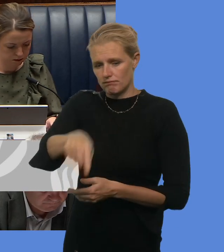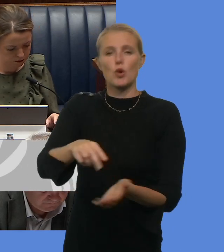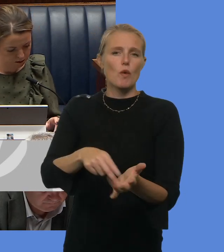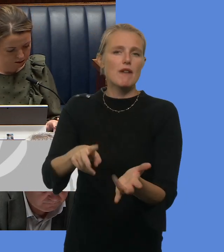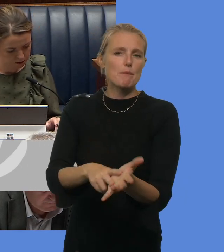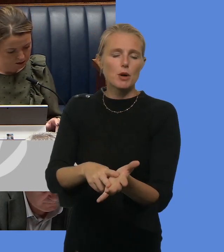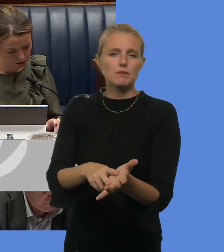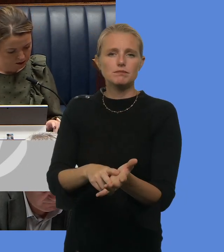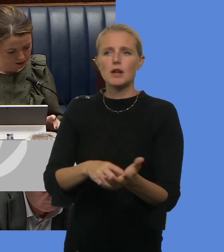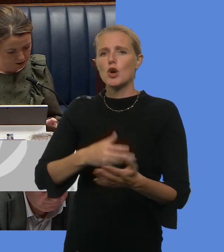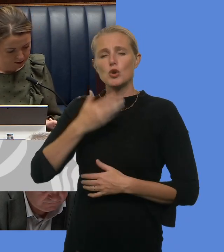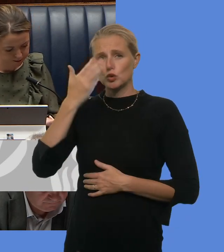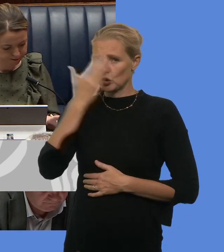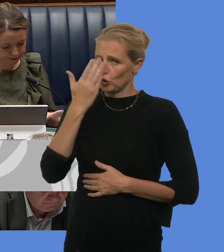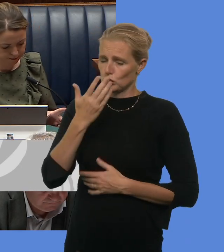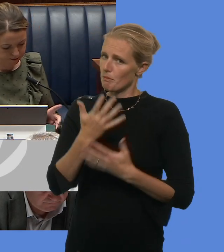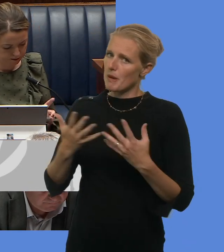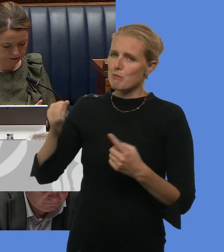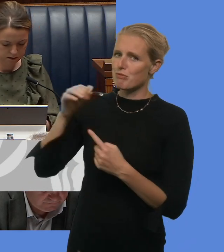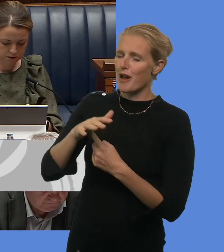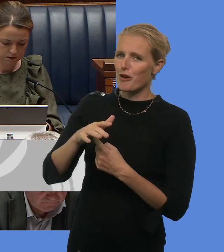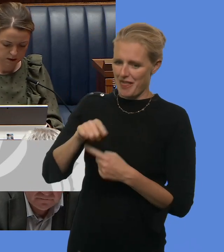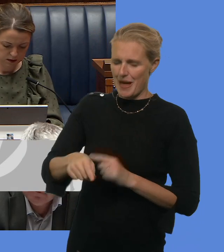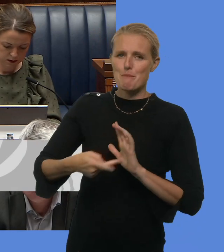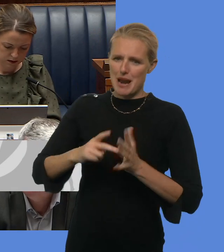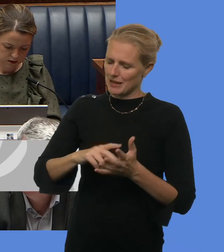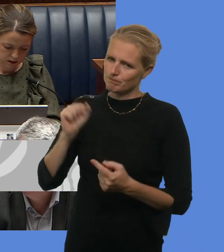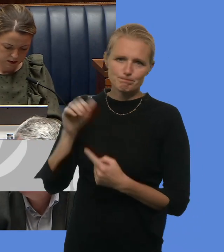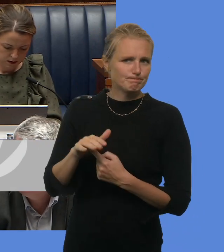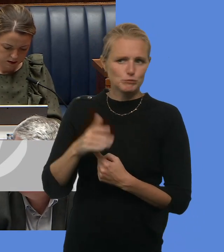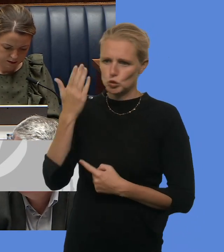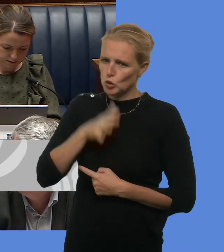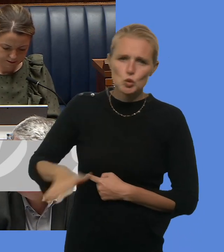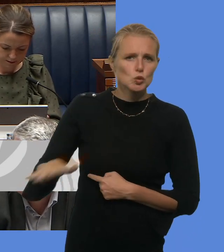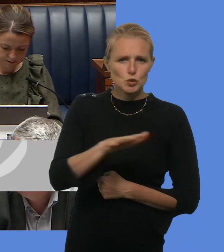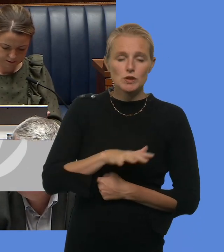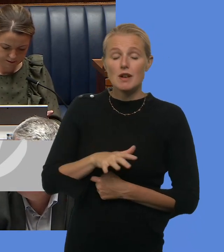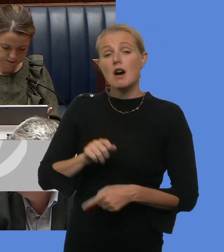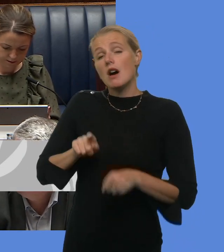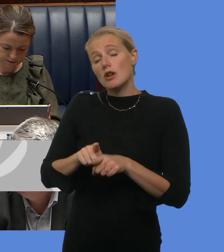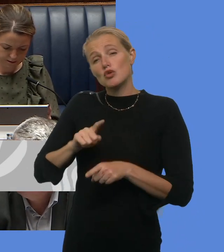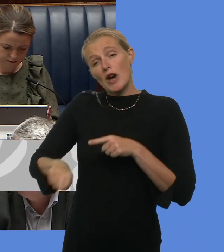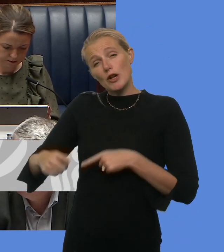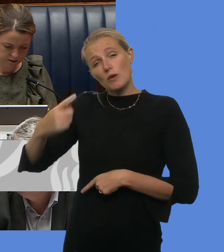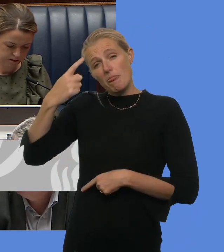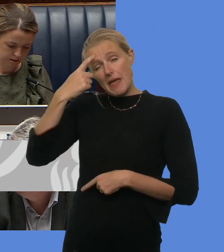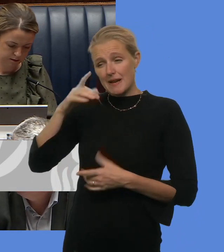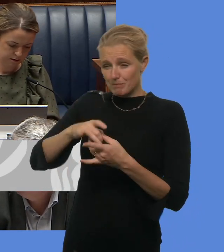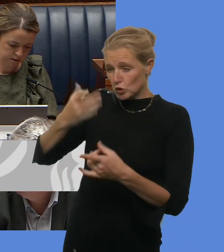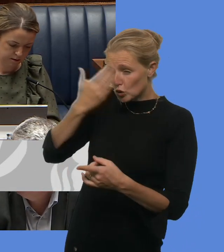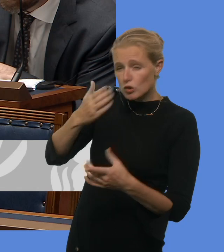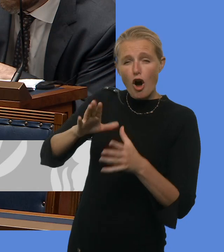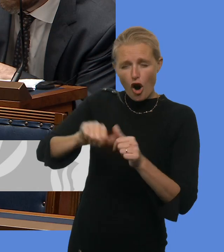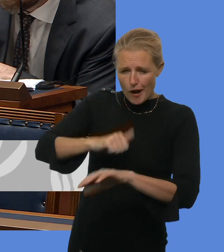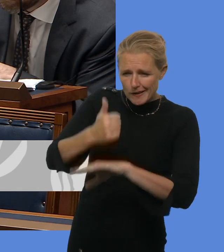and other attractors are priorities within that plan. Work in this area also includes consideration of measures that can be used in the vicinity of schools, such as we